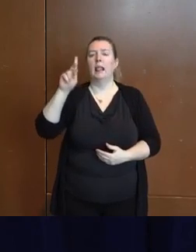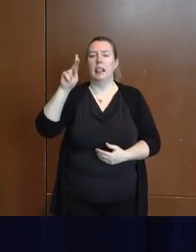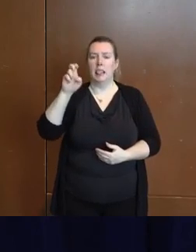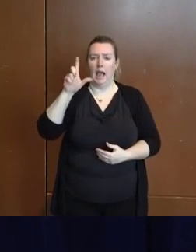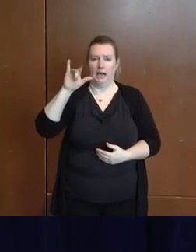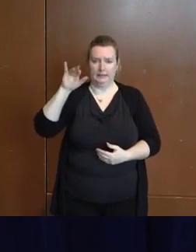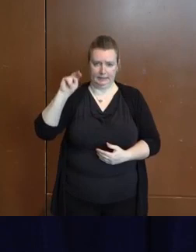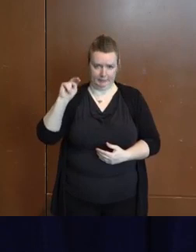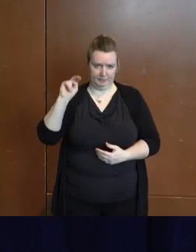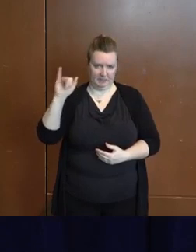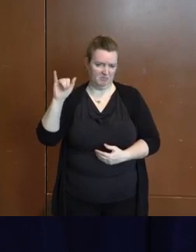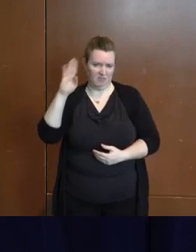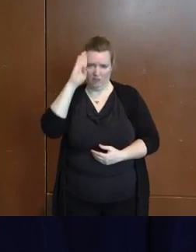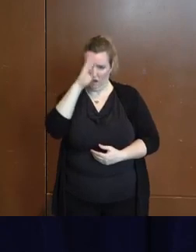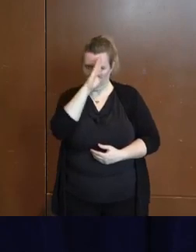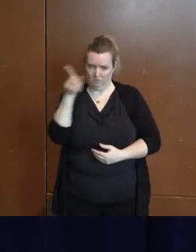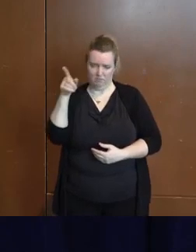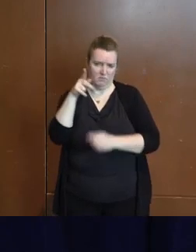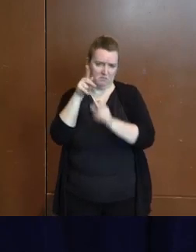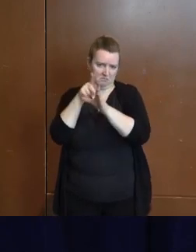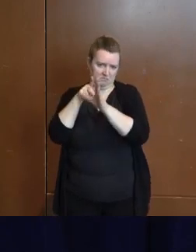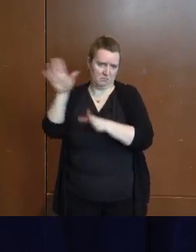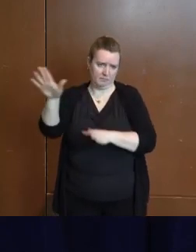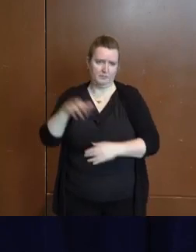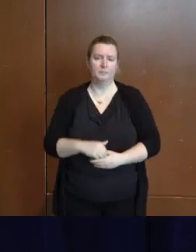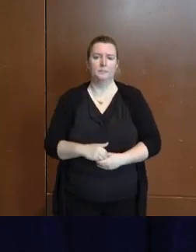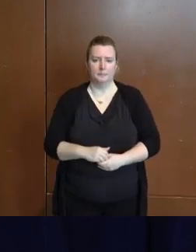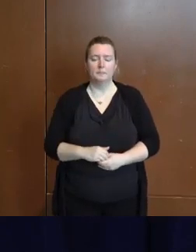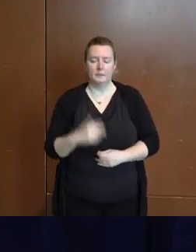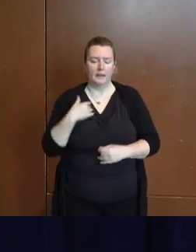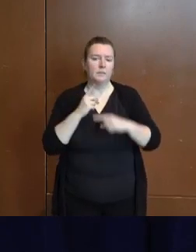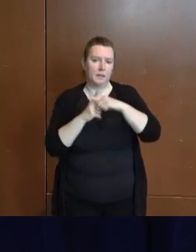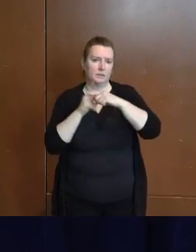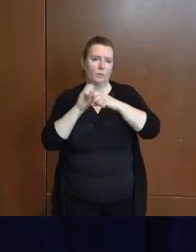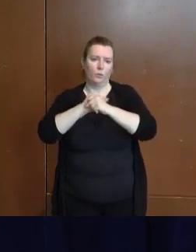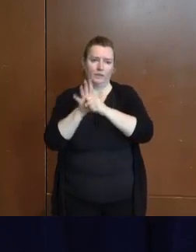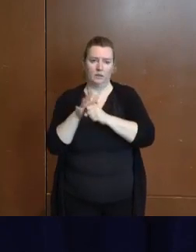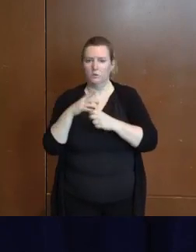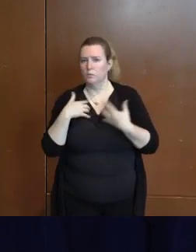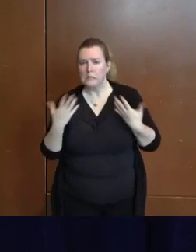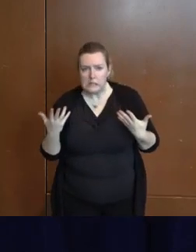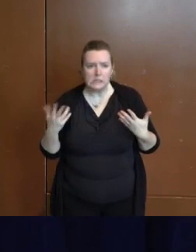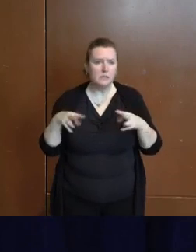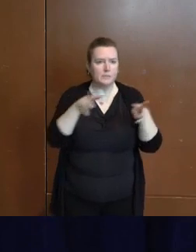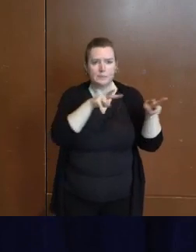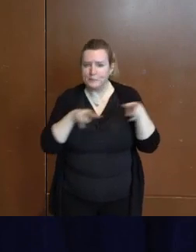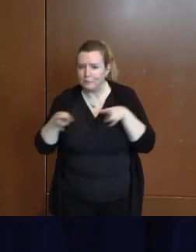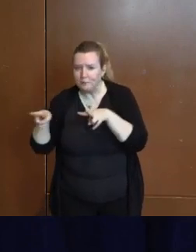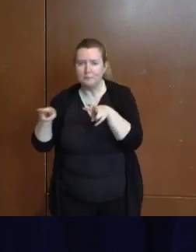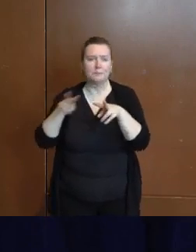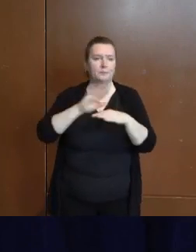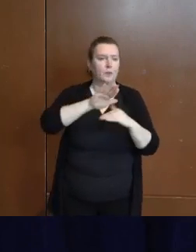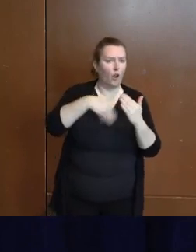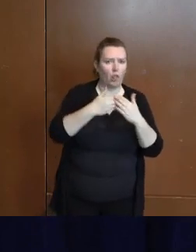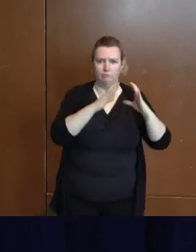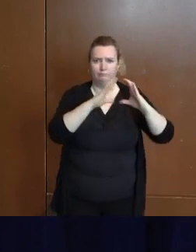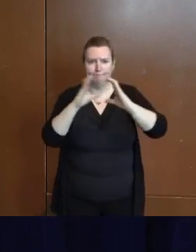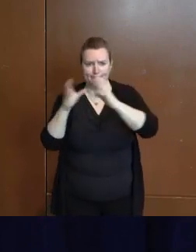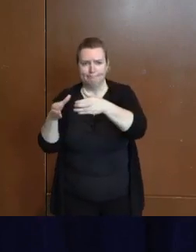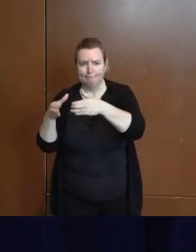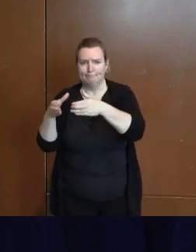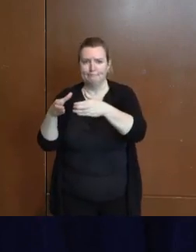Again, we are being extremely vigilant to all residents and facilities in New Jersey, especially the most vulnerable, those within mental